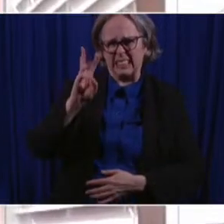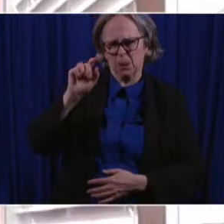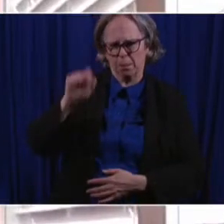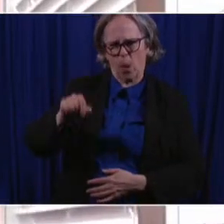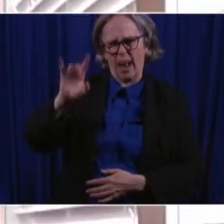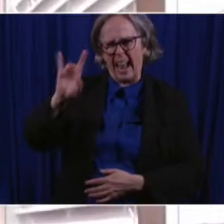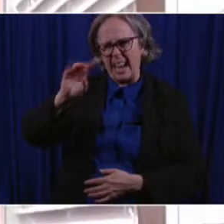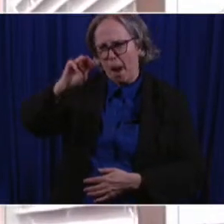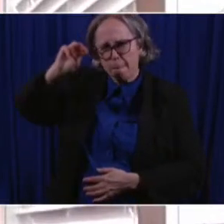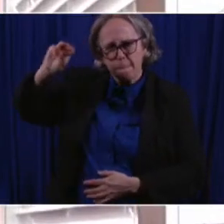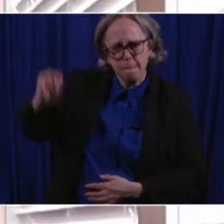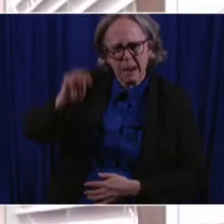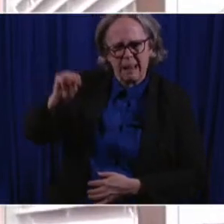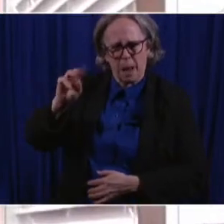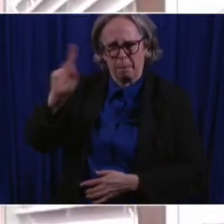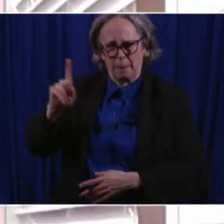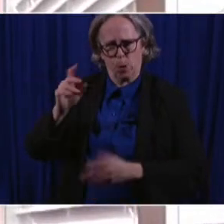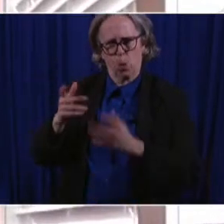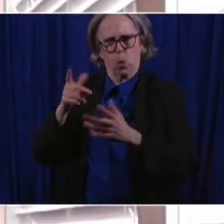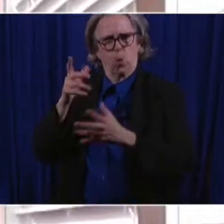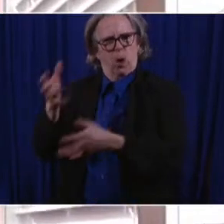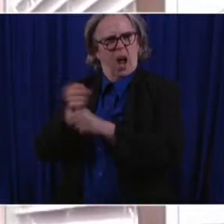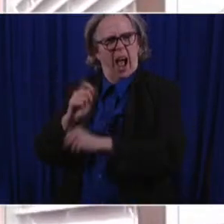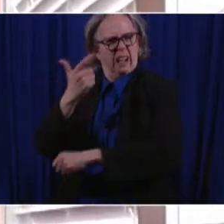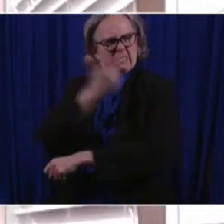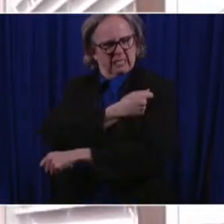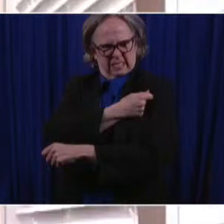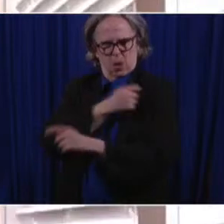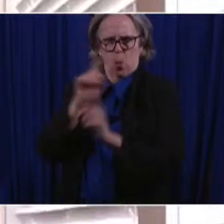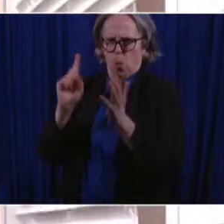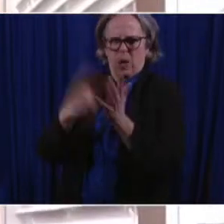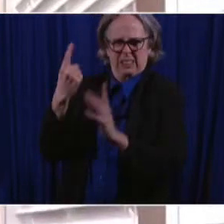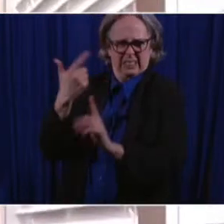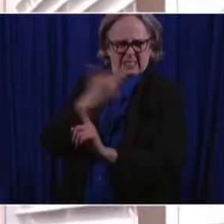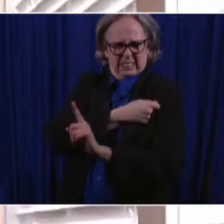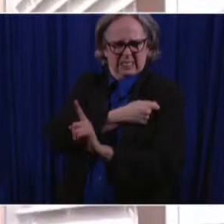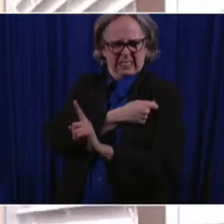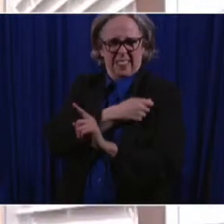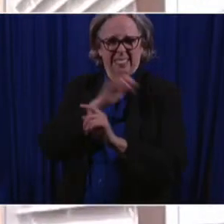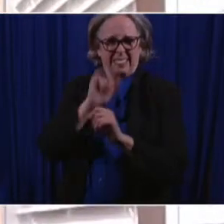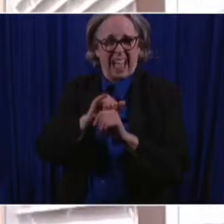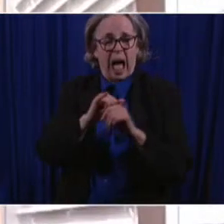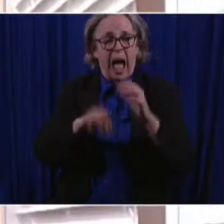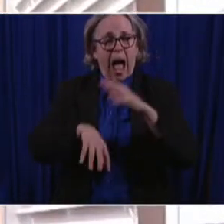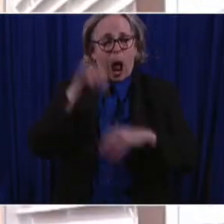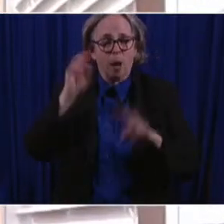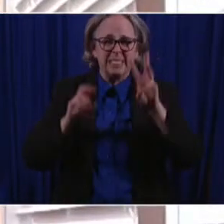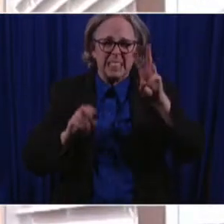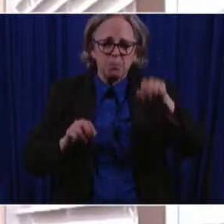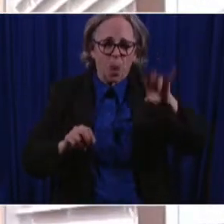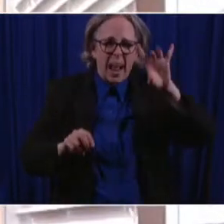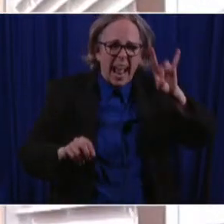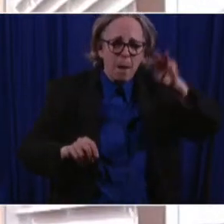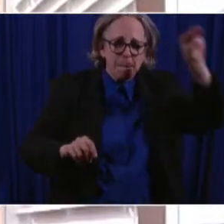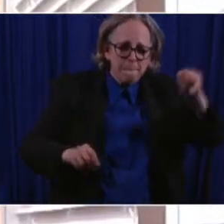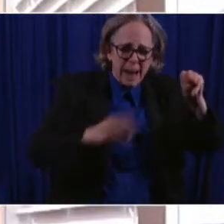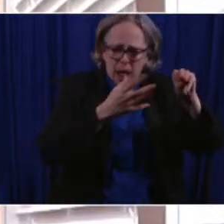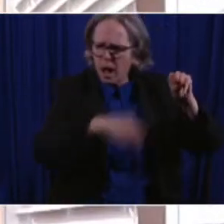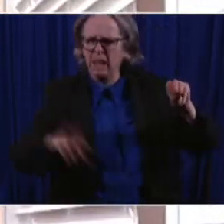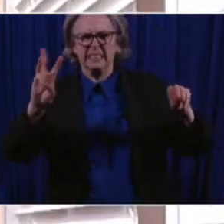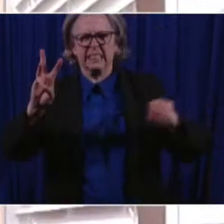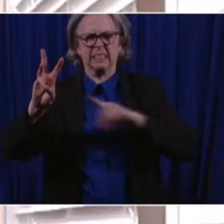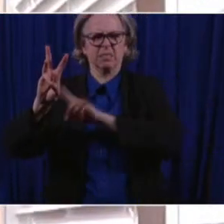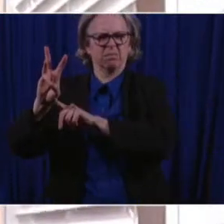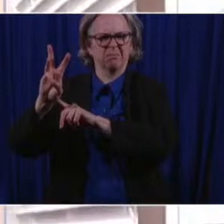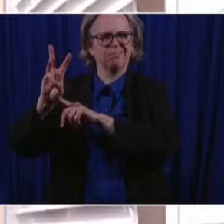U.S., 6 had reported a rare blood clot called a cerebral venous sinus